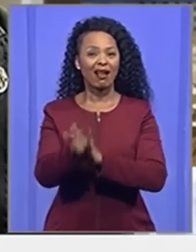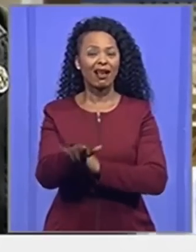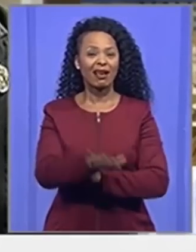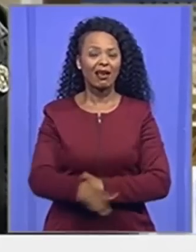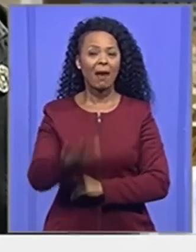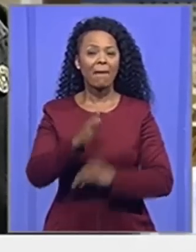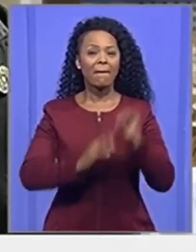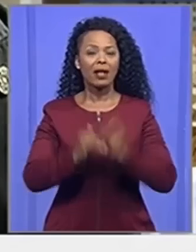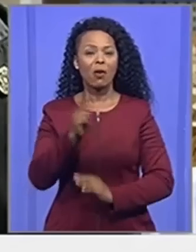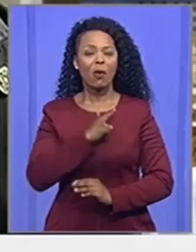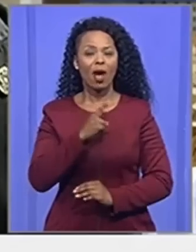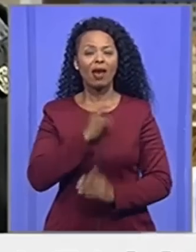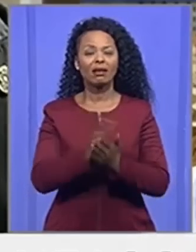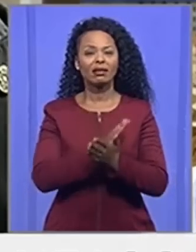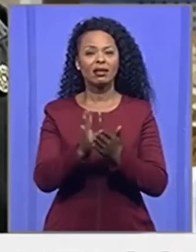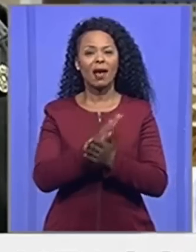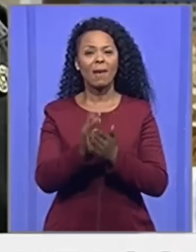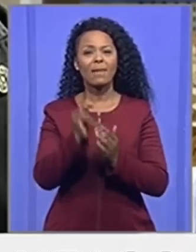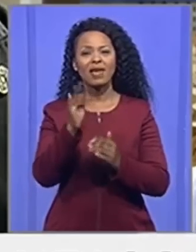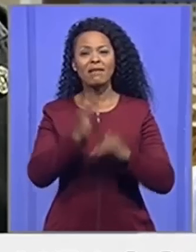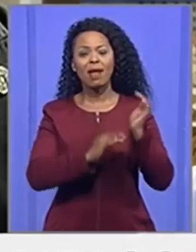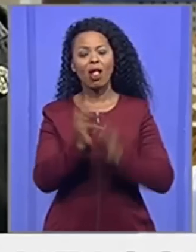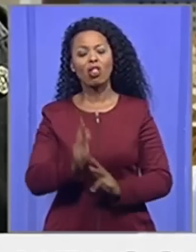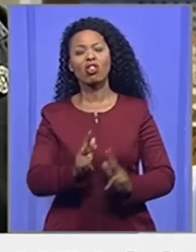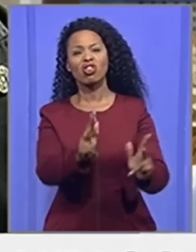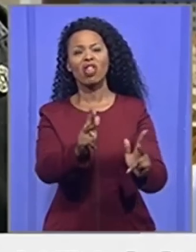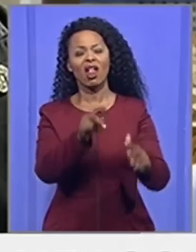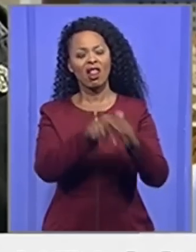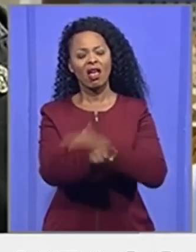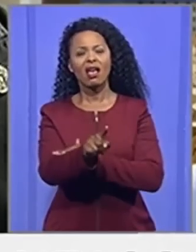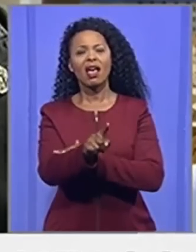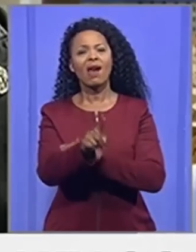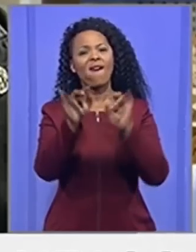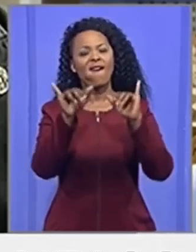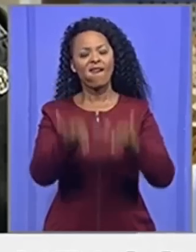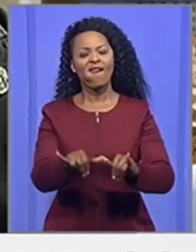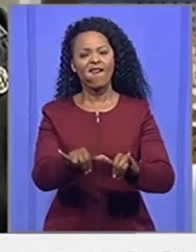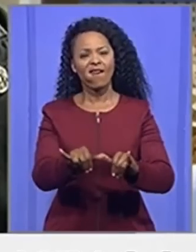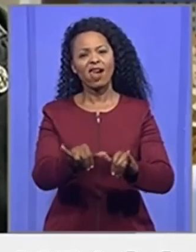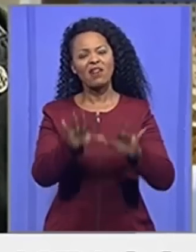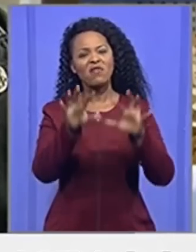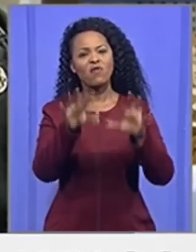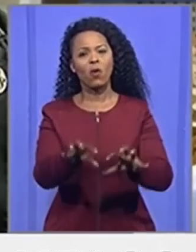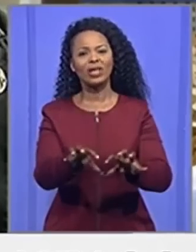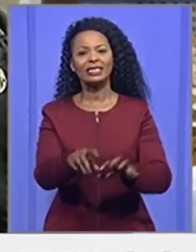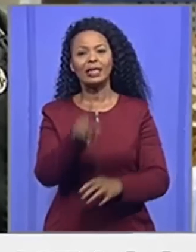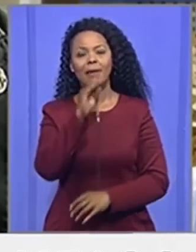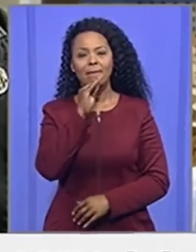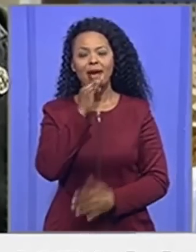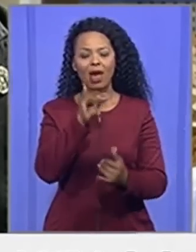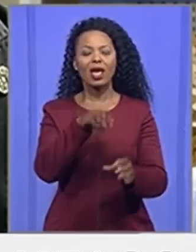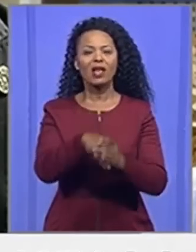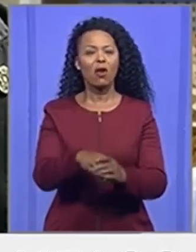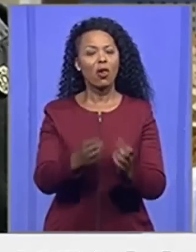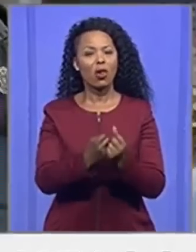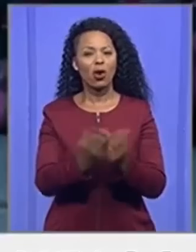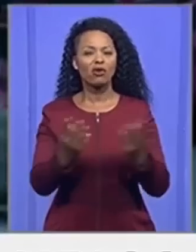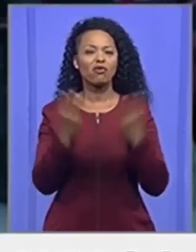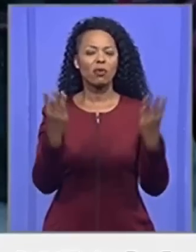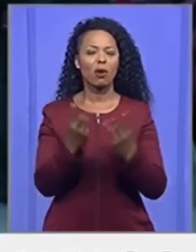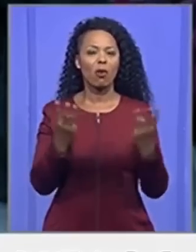the hijacking of buildings and the land and the municipal property, it's actually not down there, it's actually involving a lot of